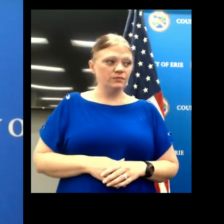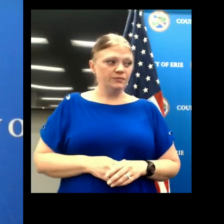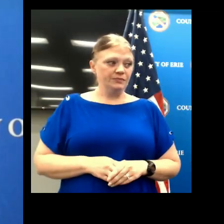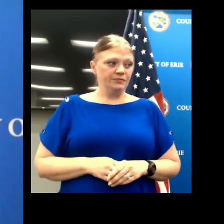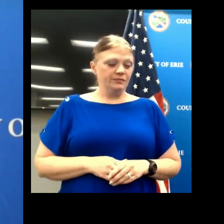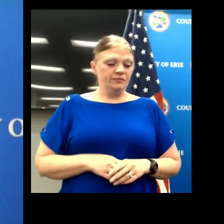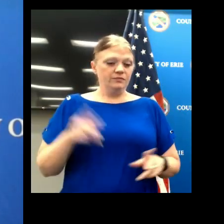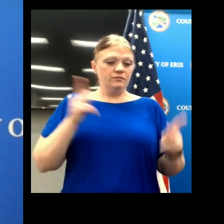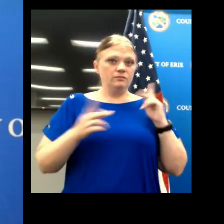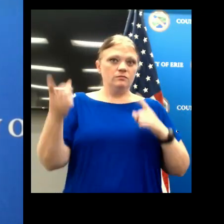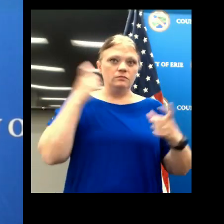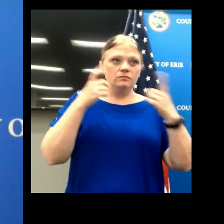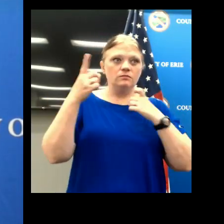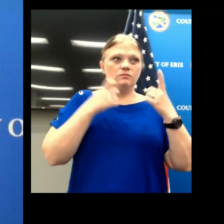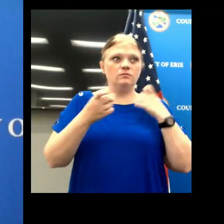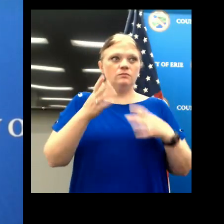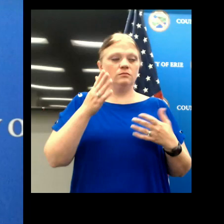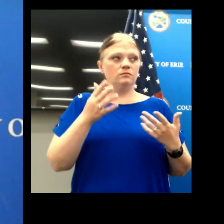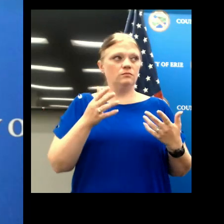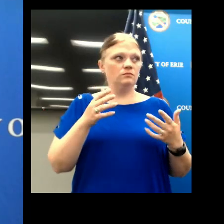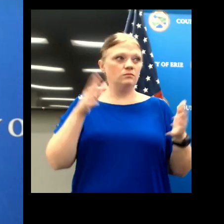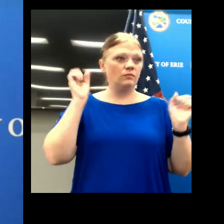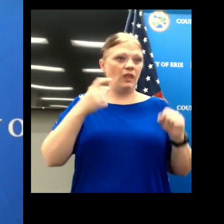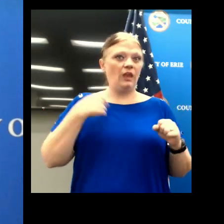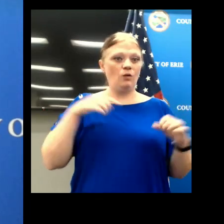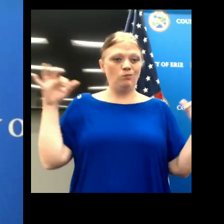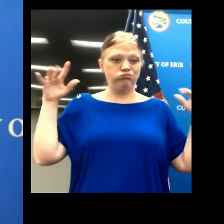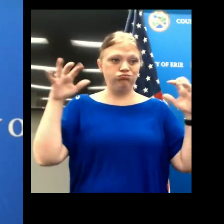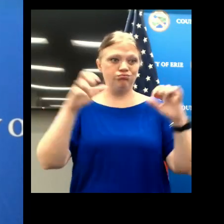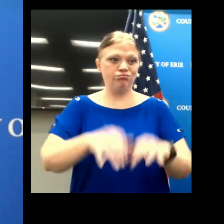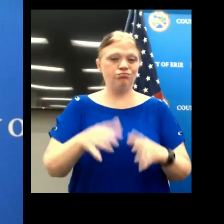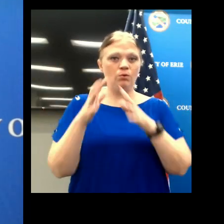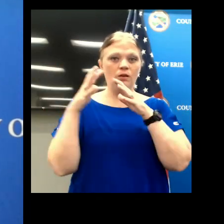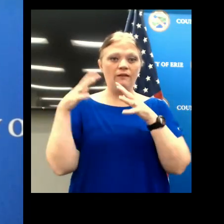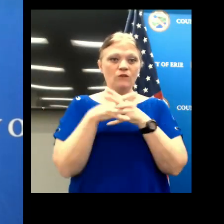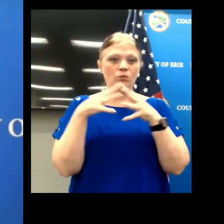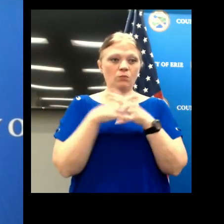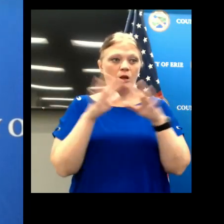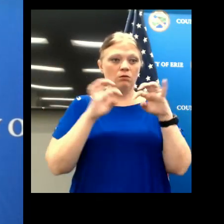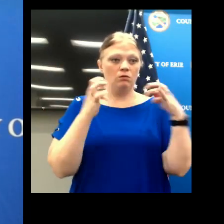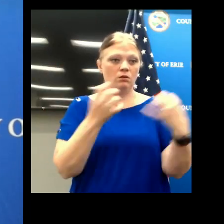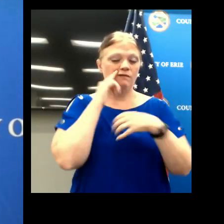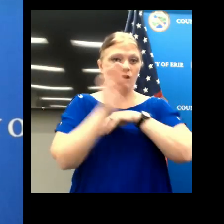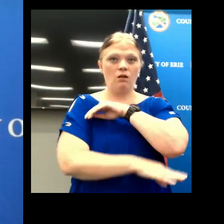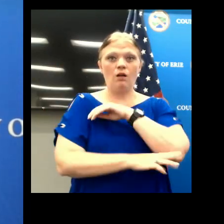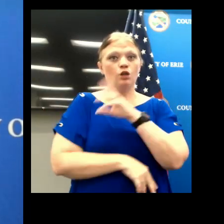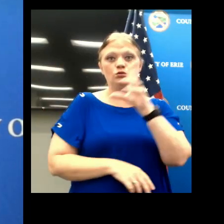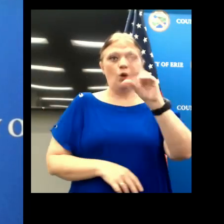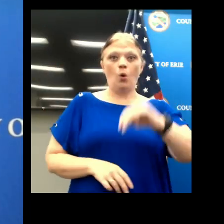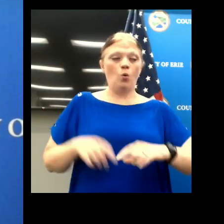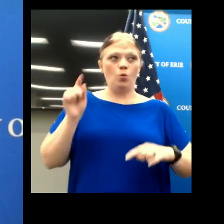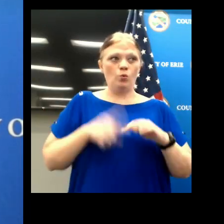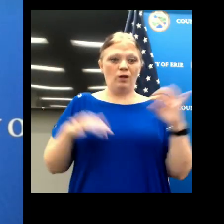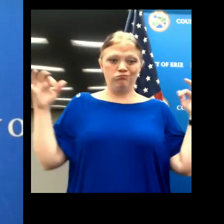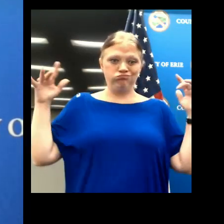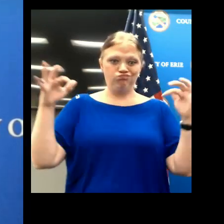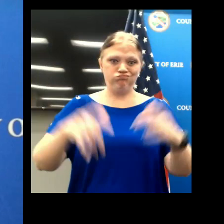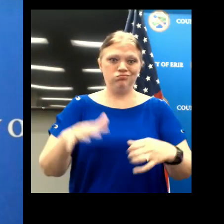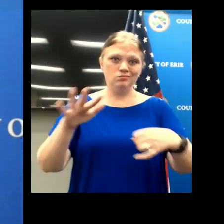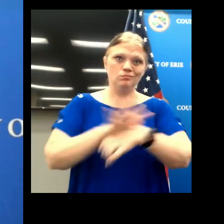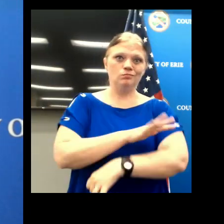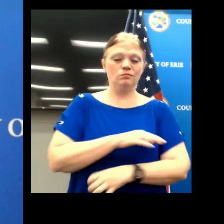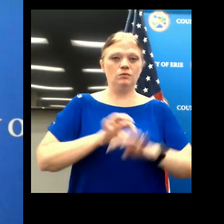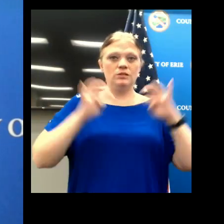People keep on asking, are we going to be able to pack the football stadium in the fall? I go, no, we're not going to be able to pack the football stadium in the